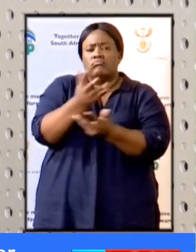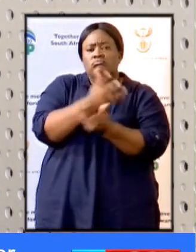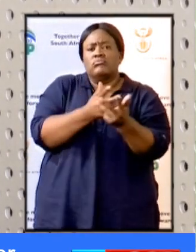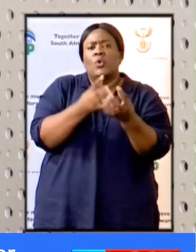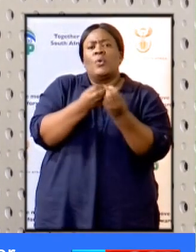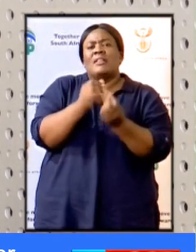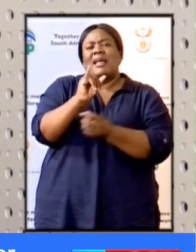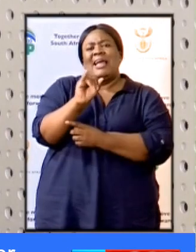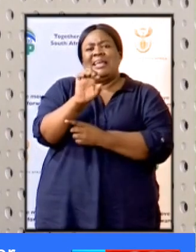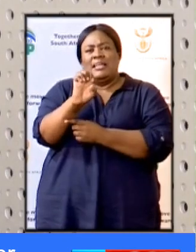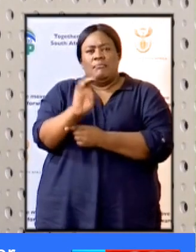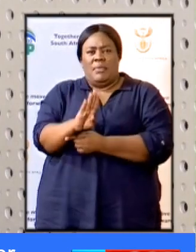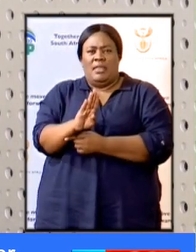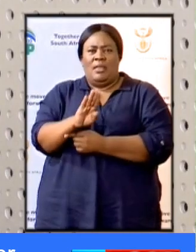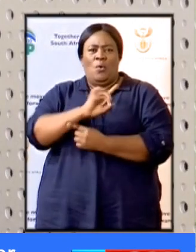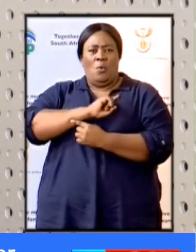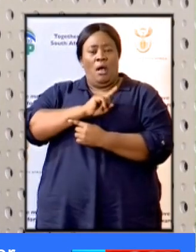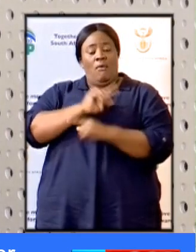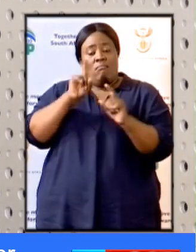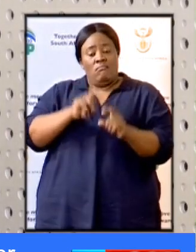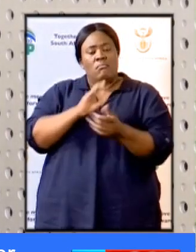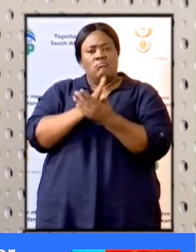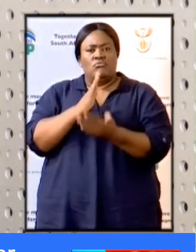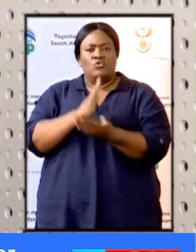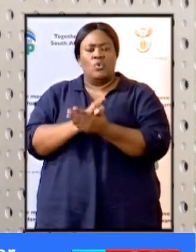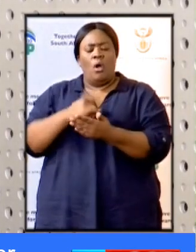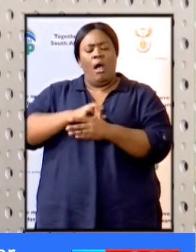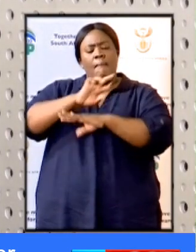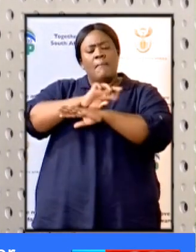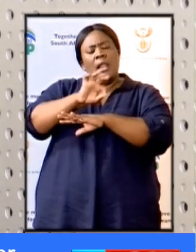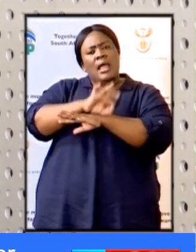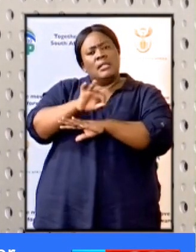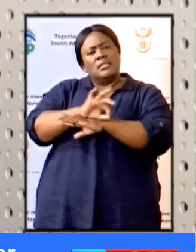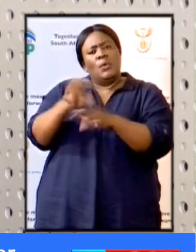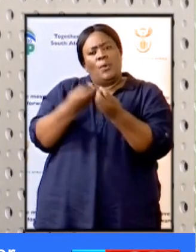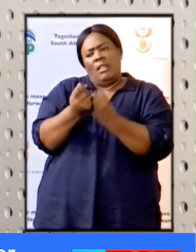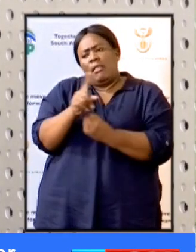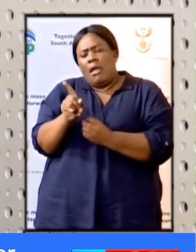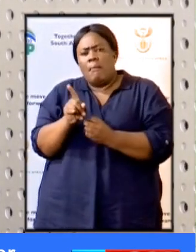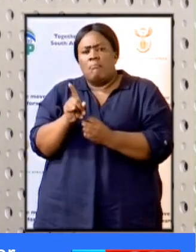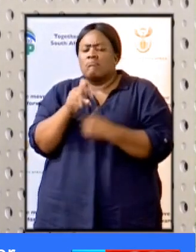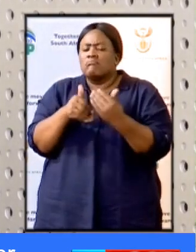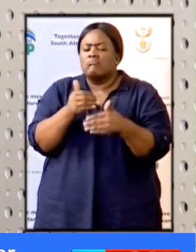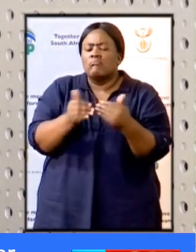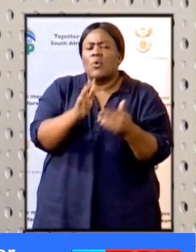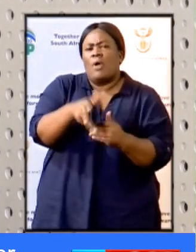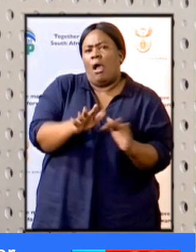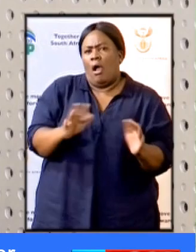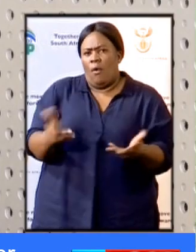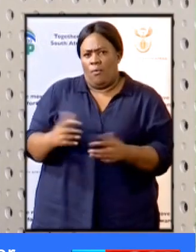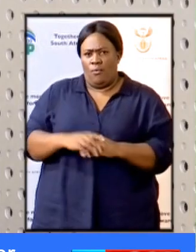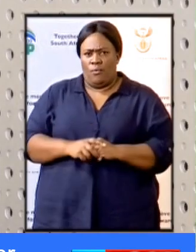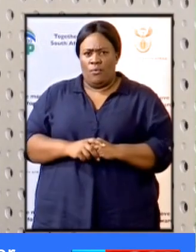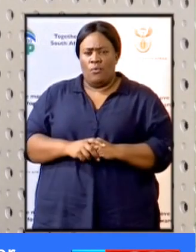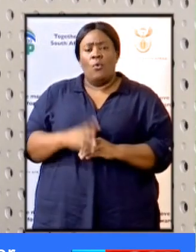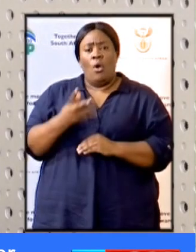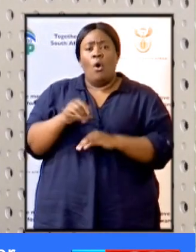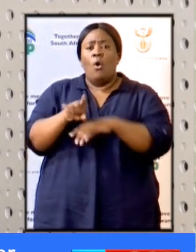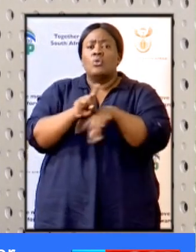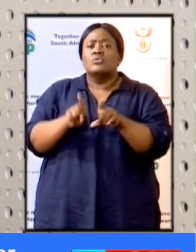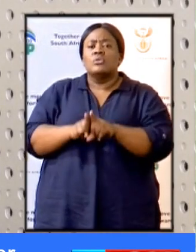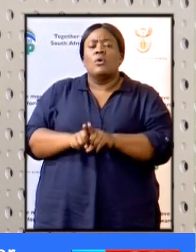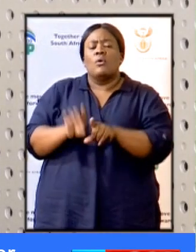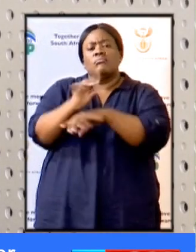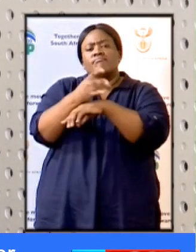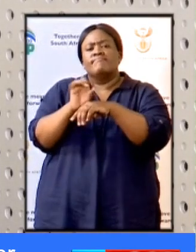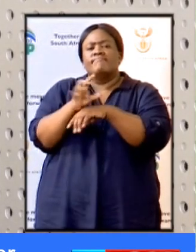IEB because indeed we had to relook at our plans with them. We had consultation with National